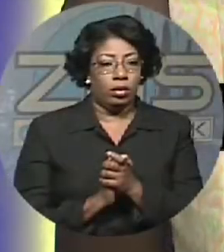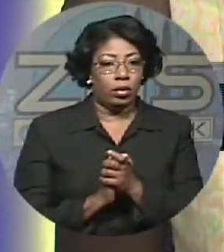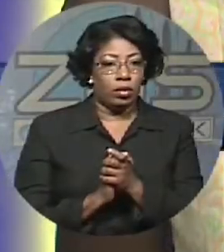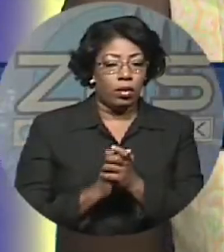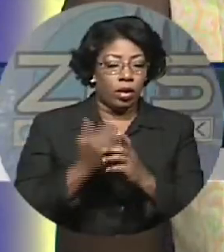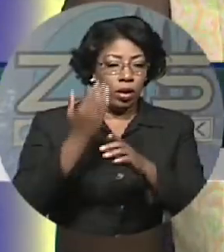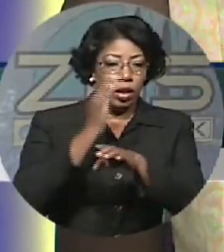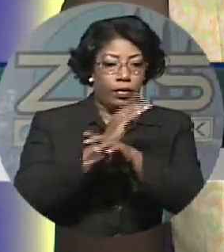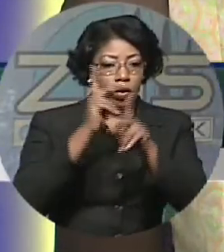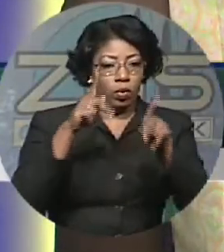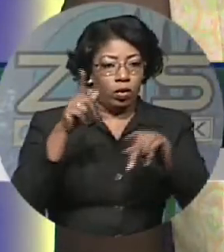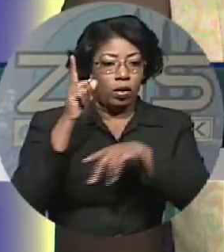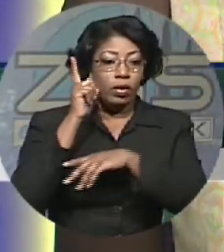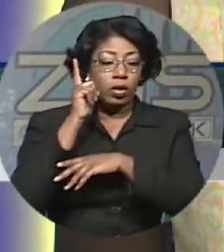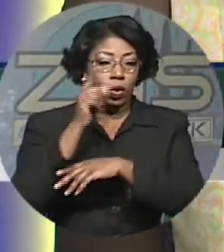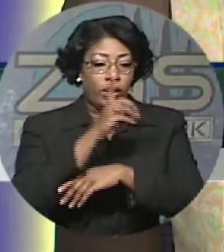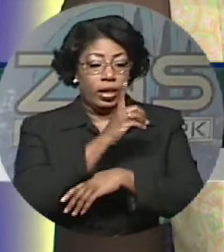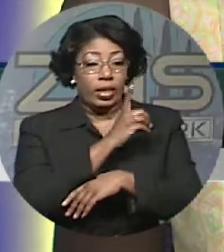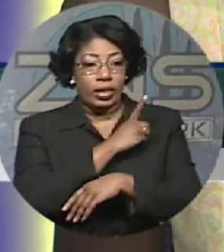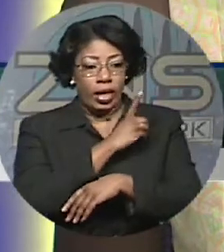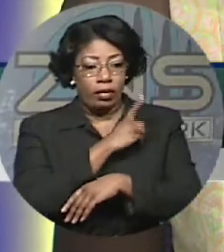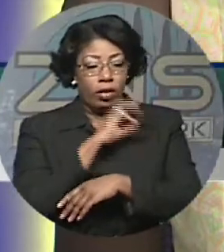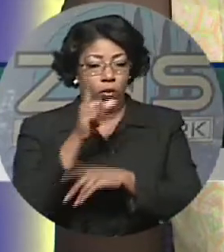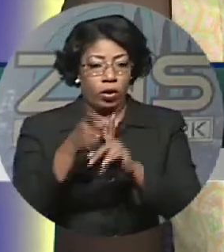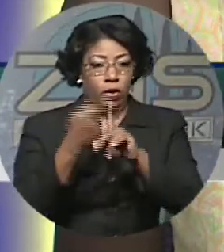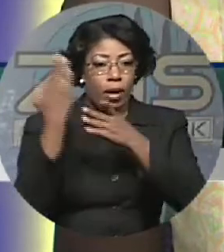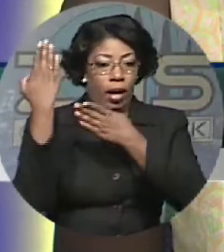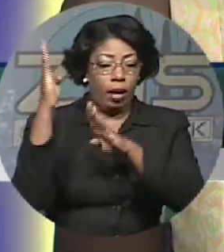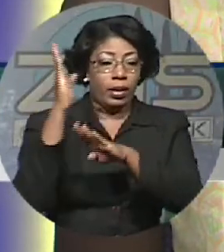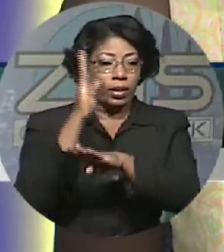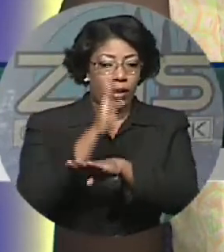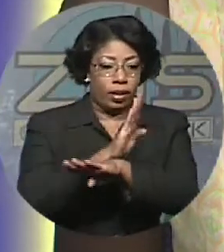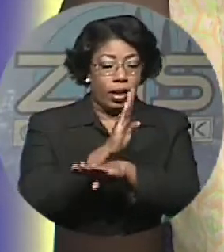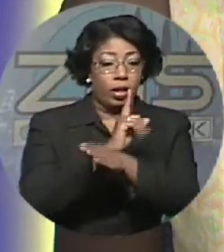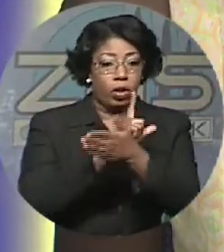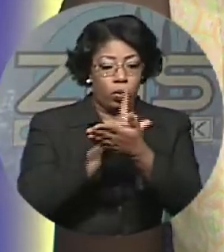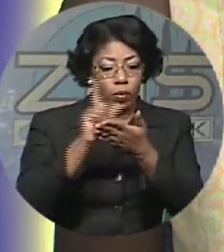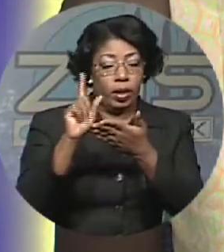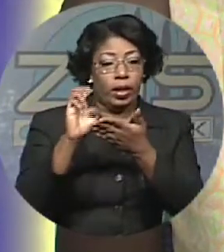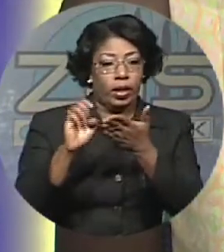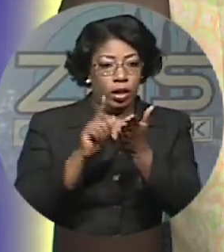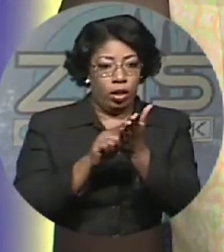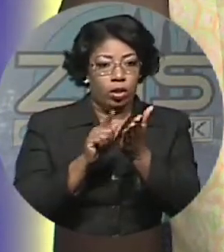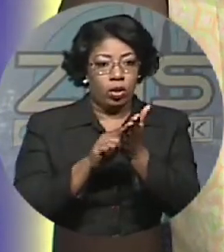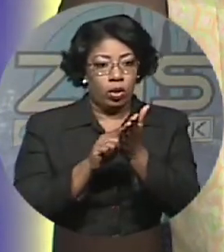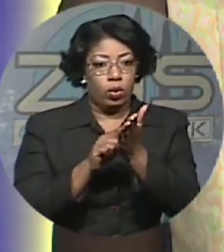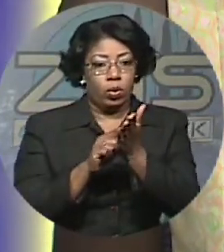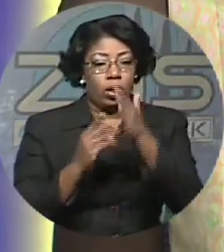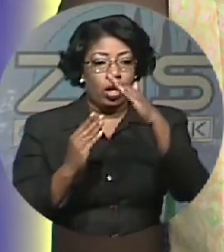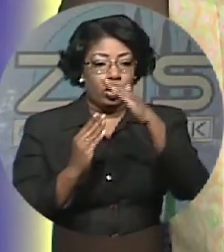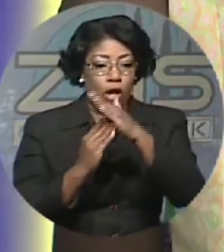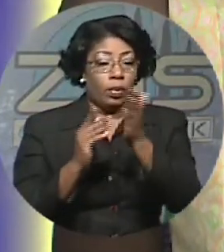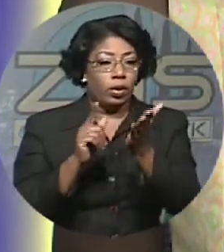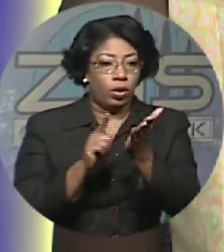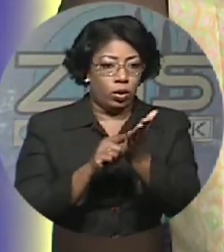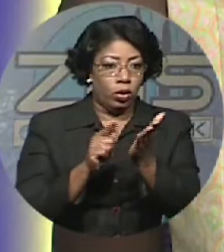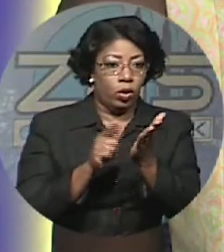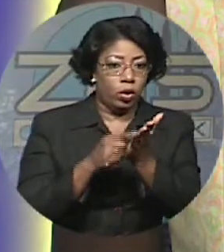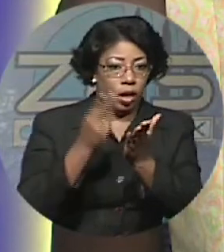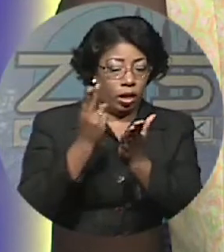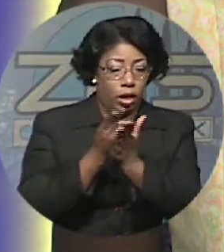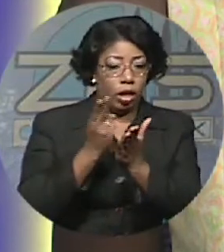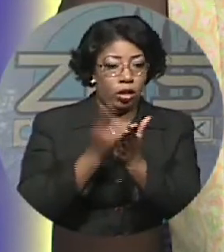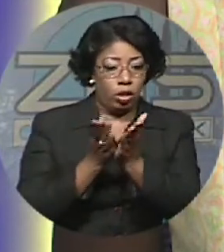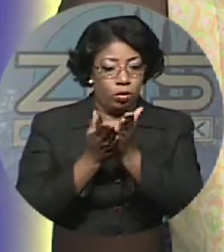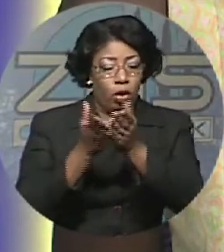Good evening, everyone. I'm LaDon Davis, and welcome to The Bahamas Tonight, the weekend edition. Thanks so much for tuning in. Topping the news, as Haitian boats